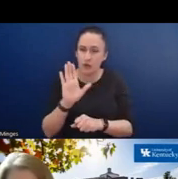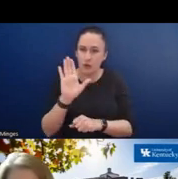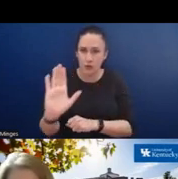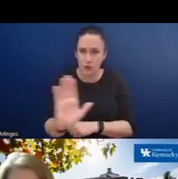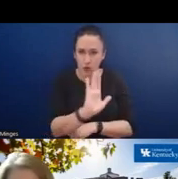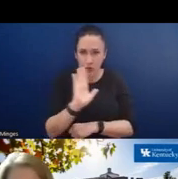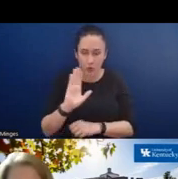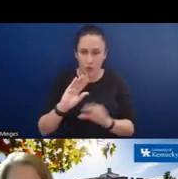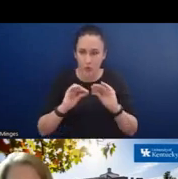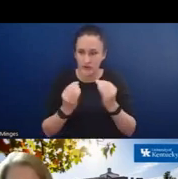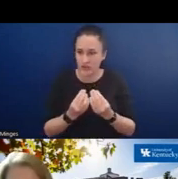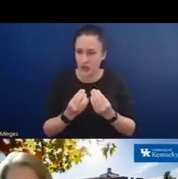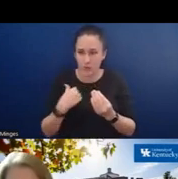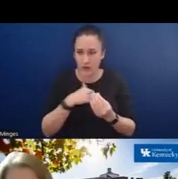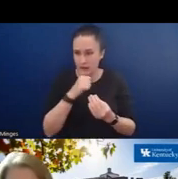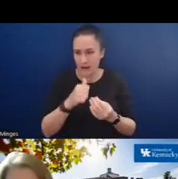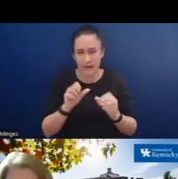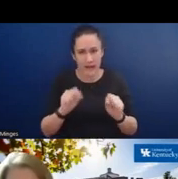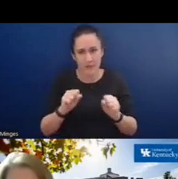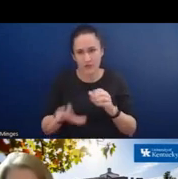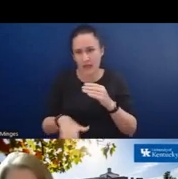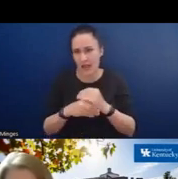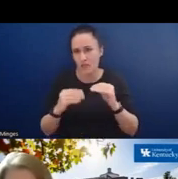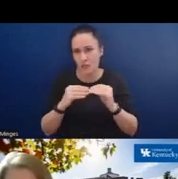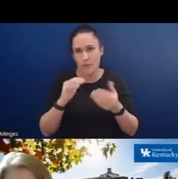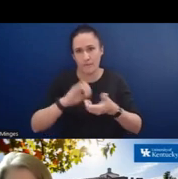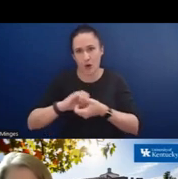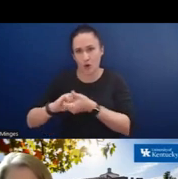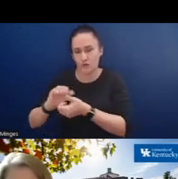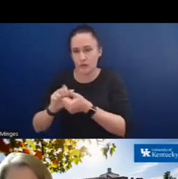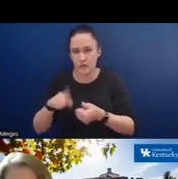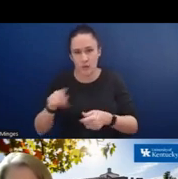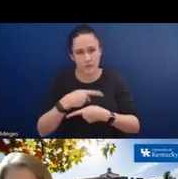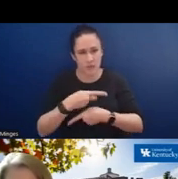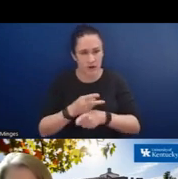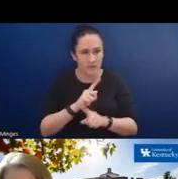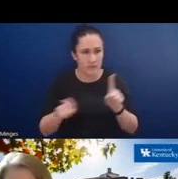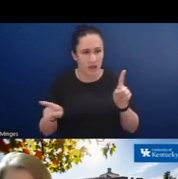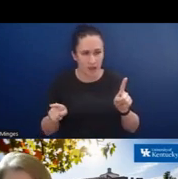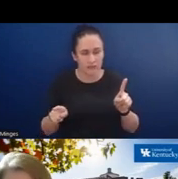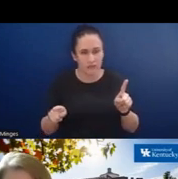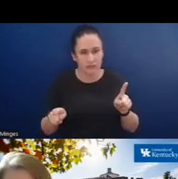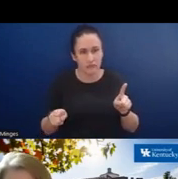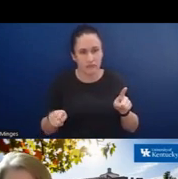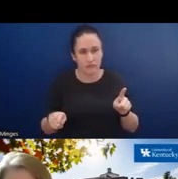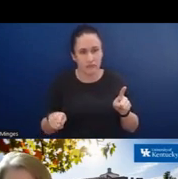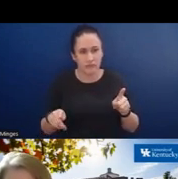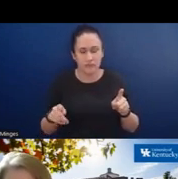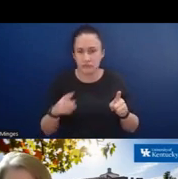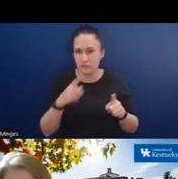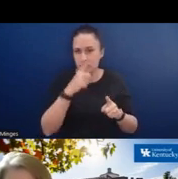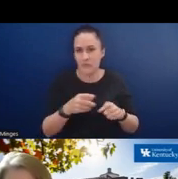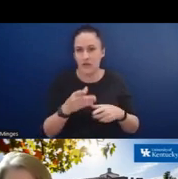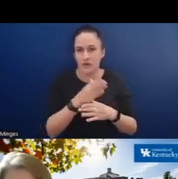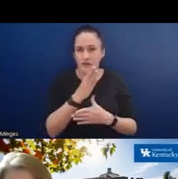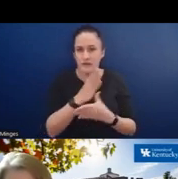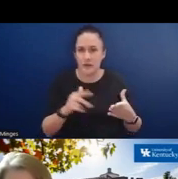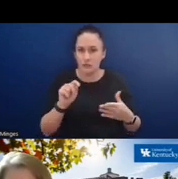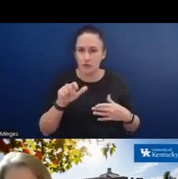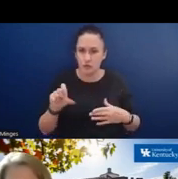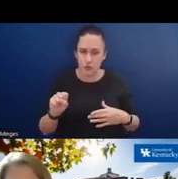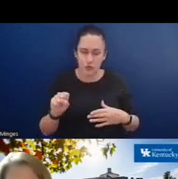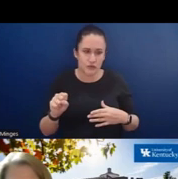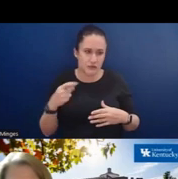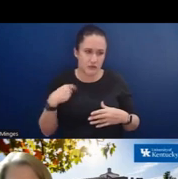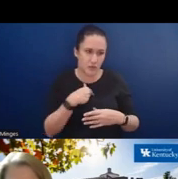not able to add more partners with those products, but I'm happy to share some of the tools that we created for